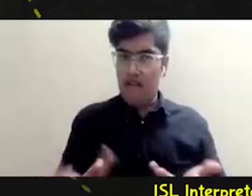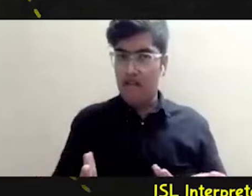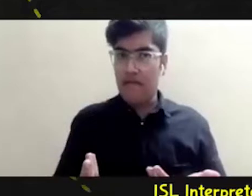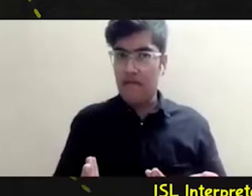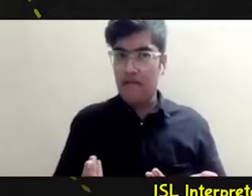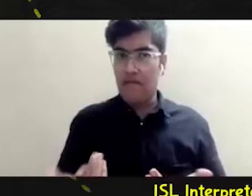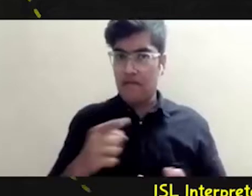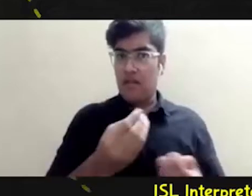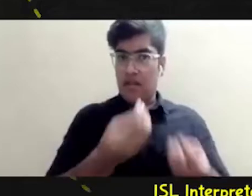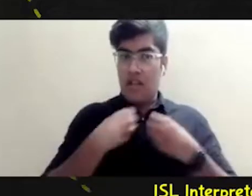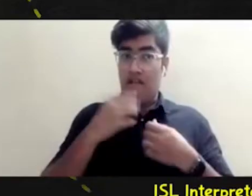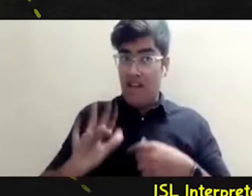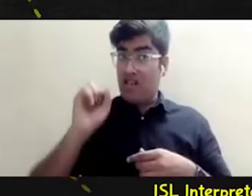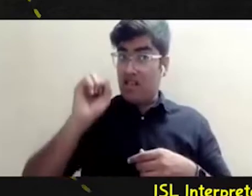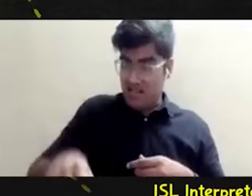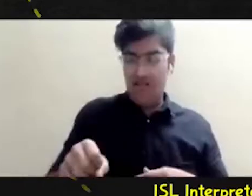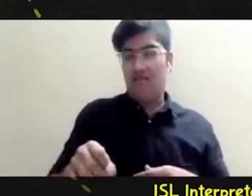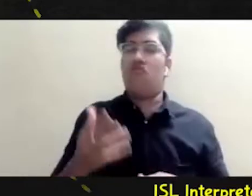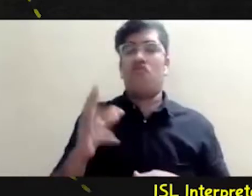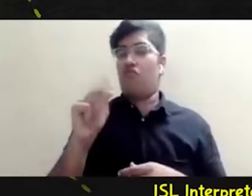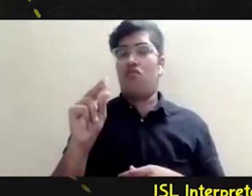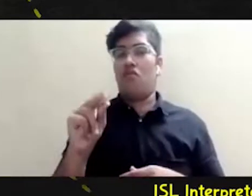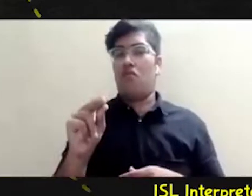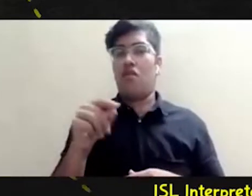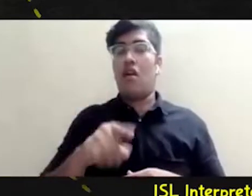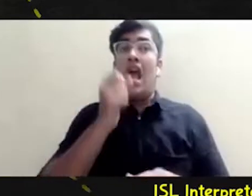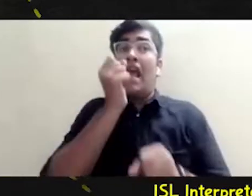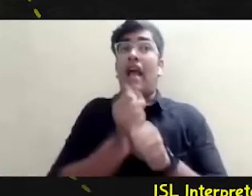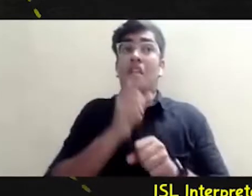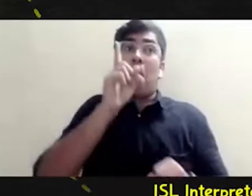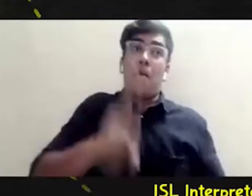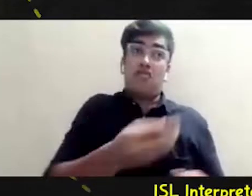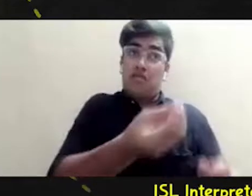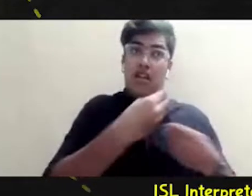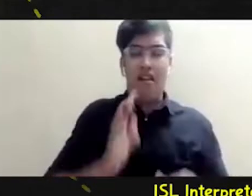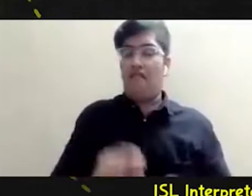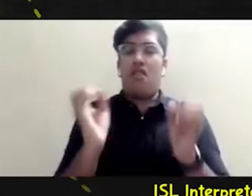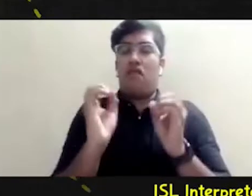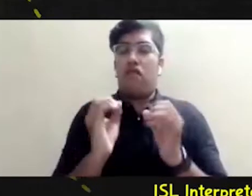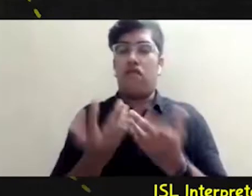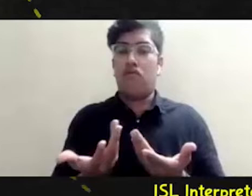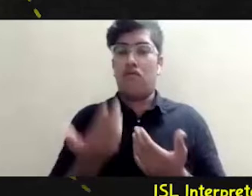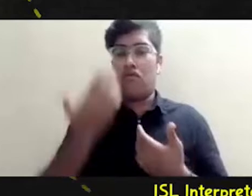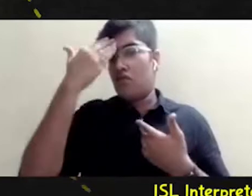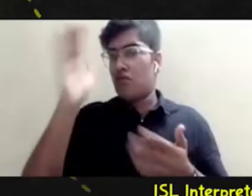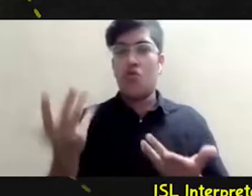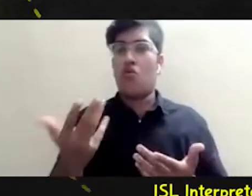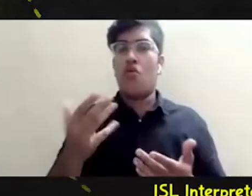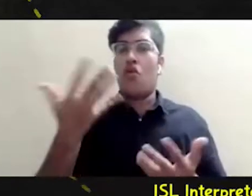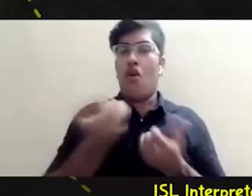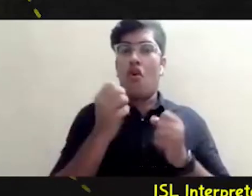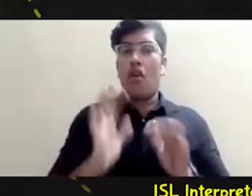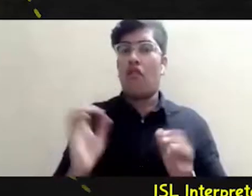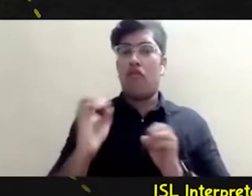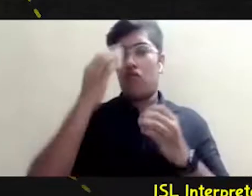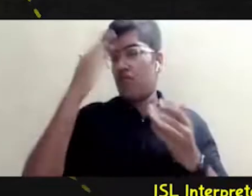welfare? No, it does not guarantee that either. We're supposed to get it, but many don't get it.